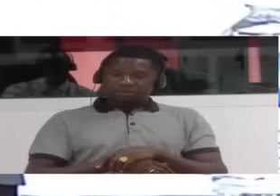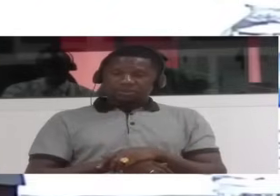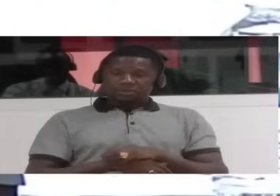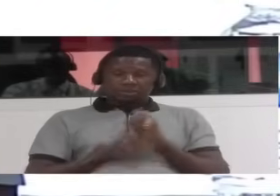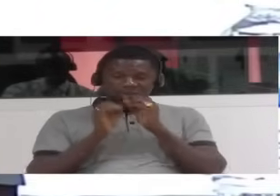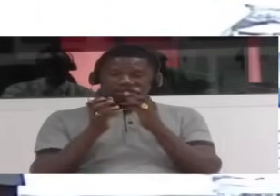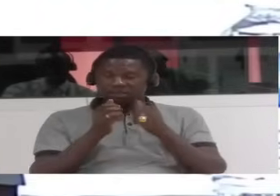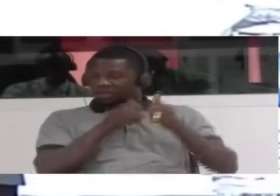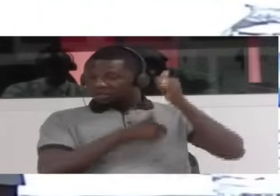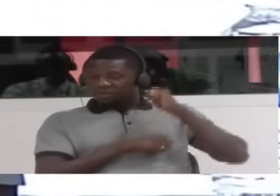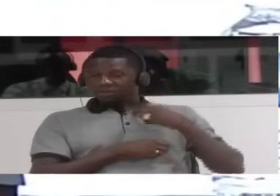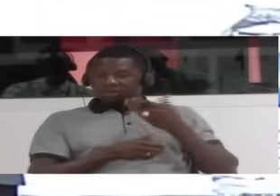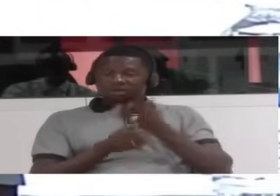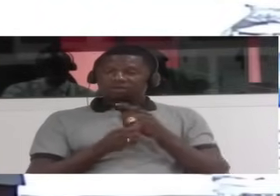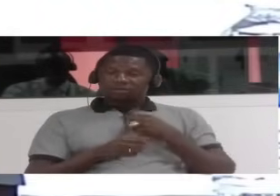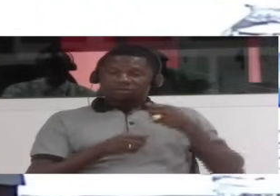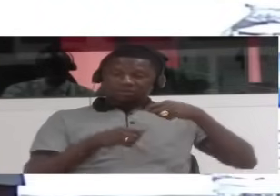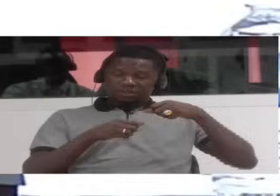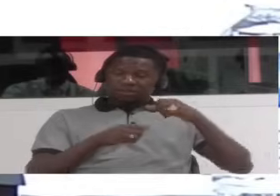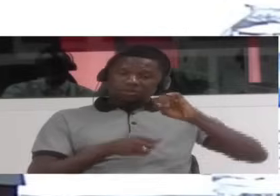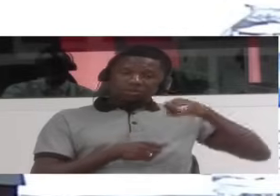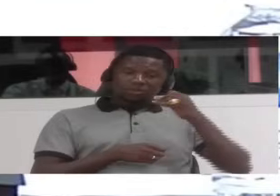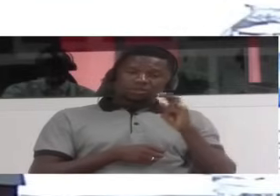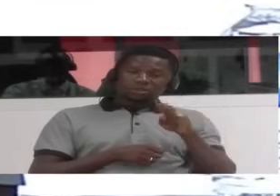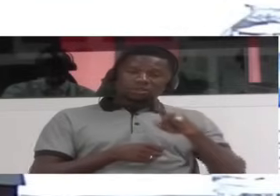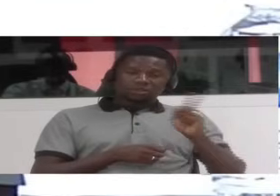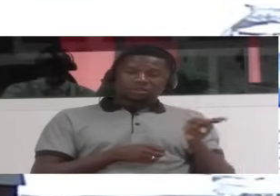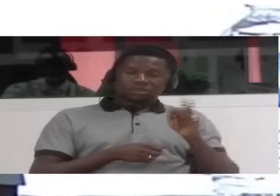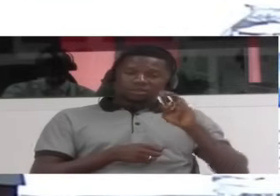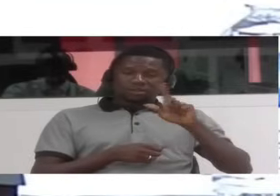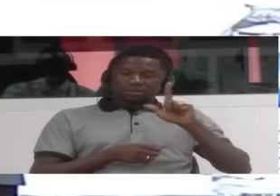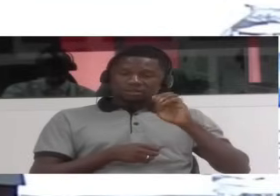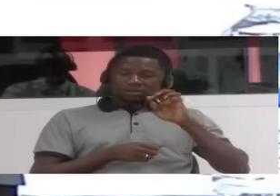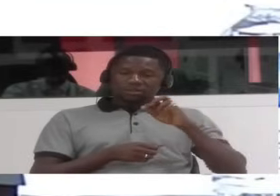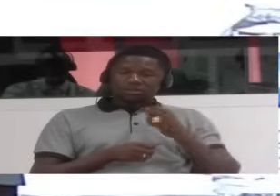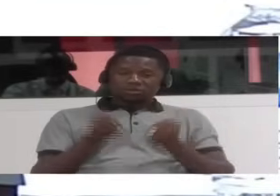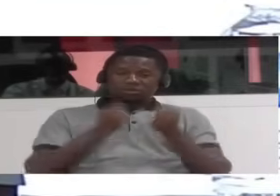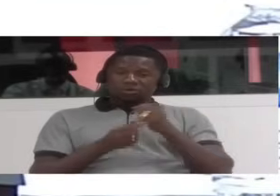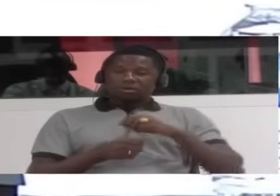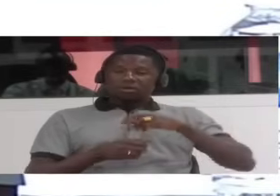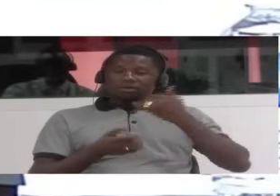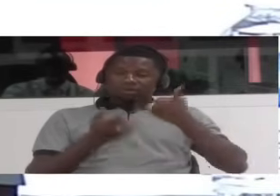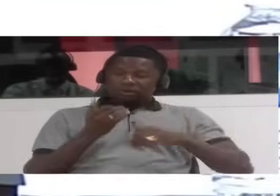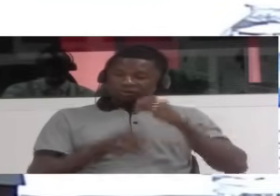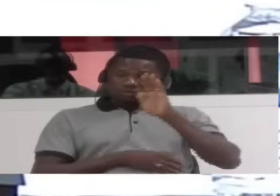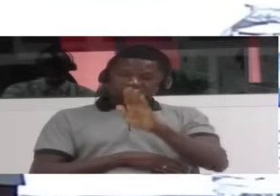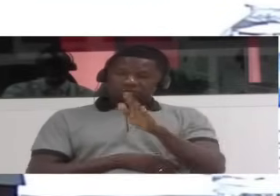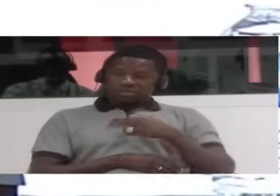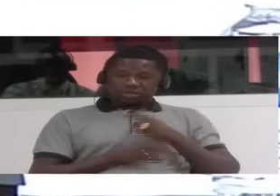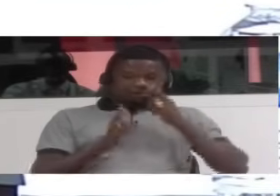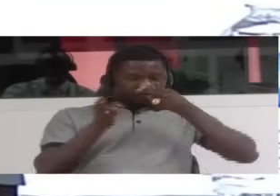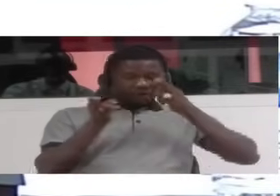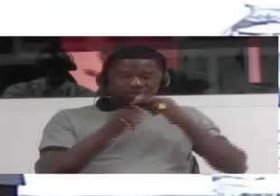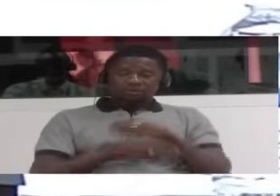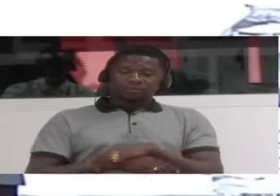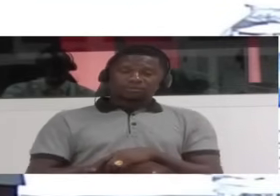that the junglers came across a vehicle that failed to stop and they fired at it.